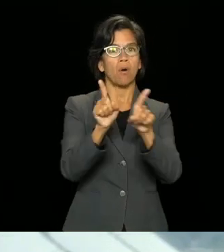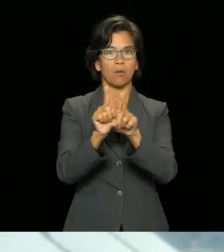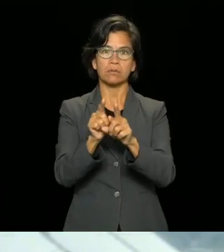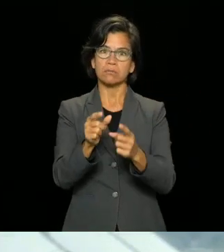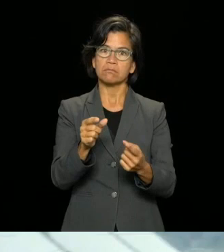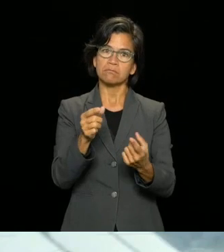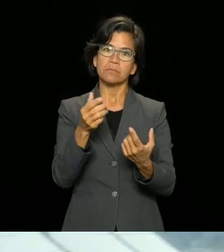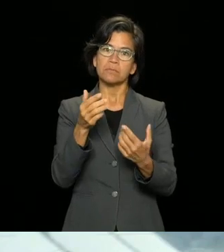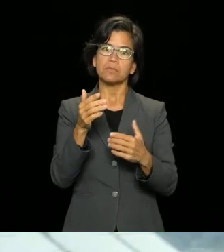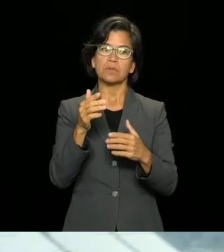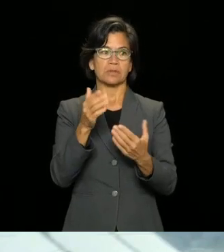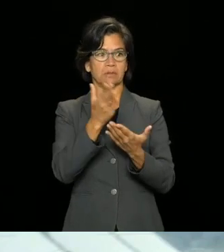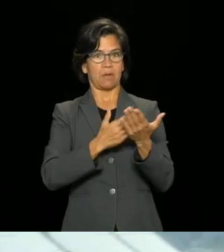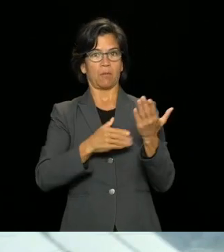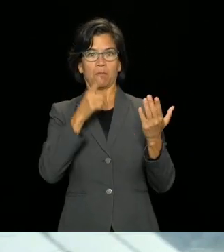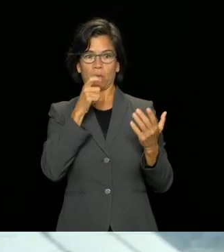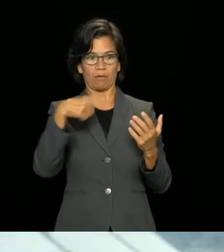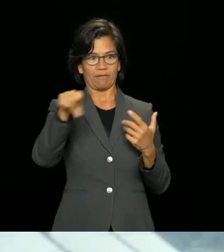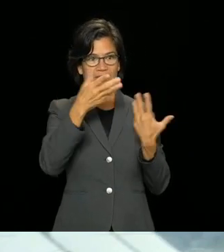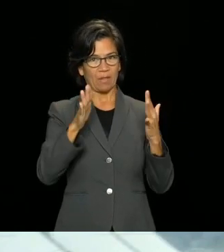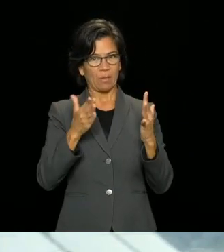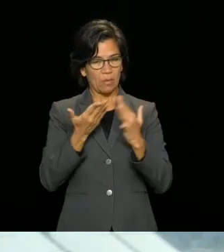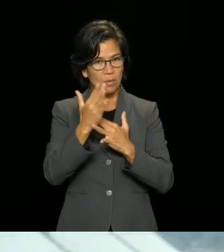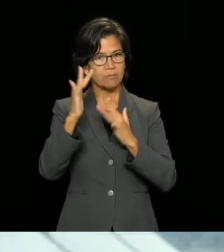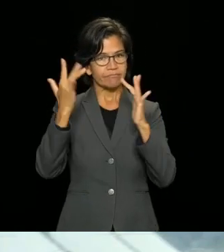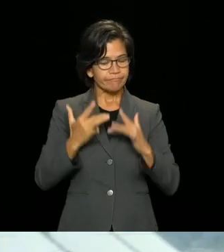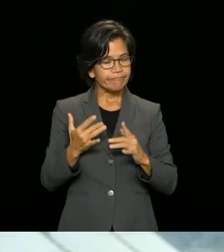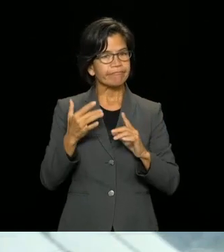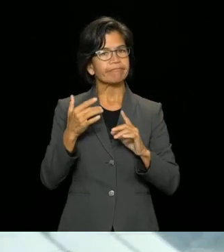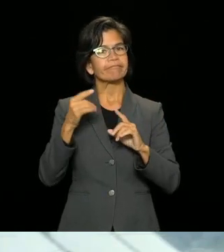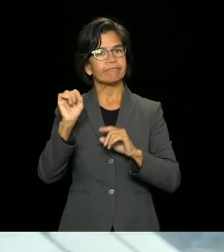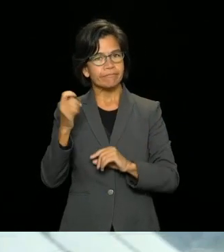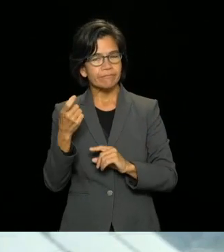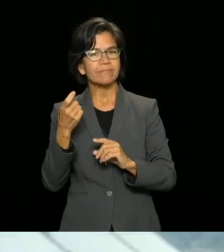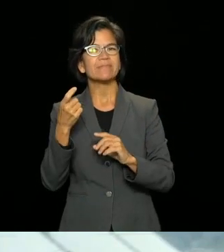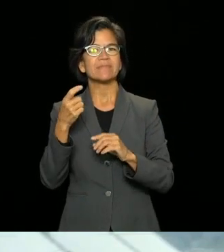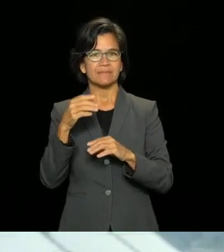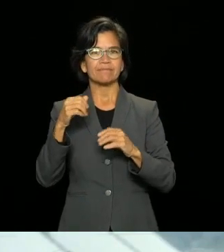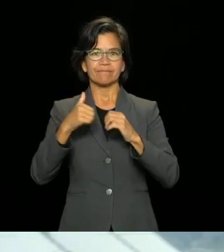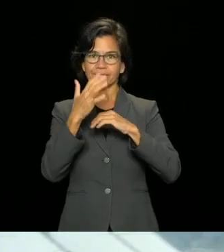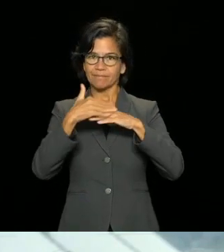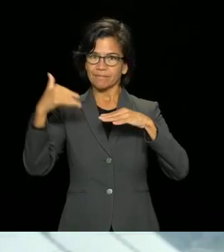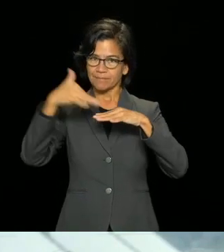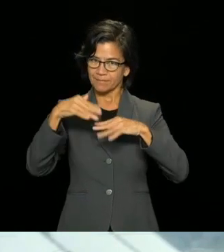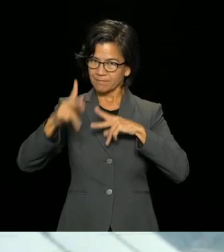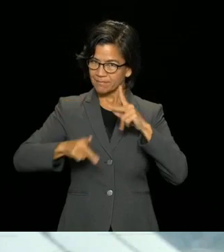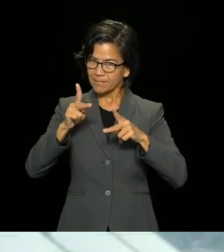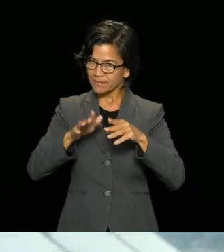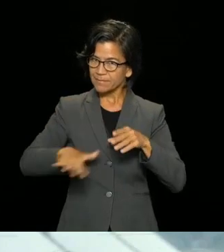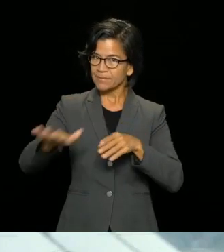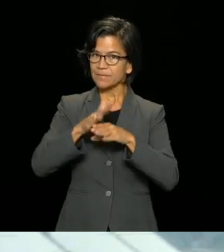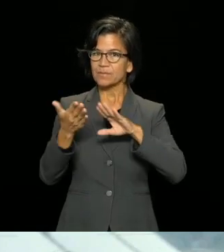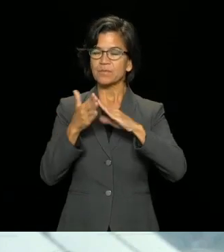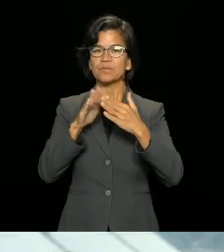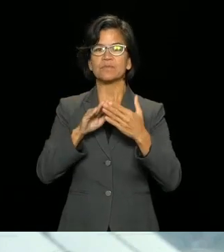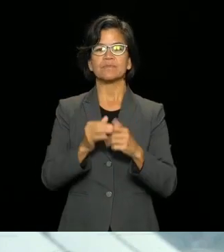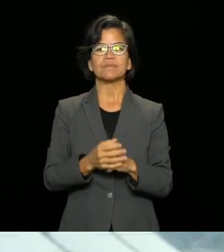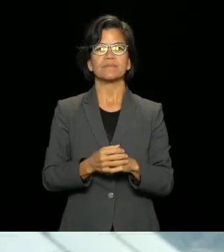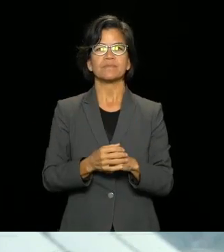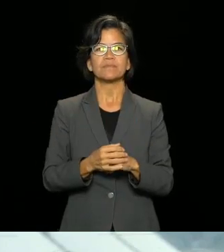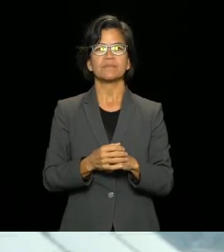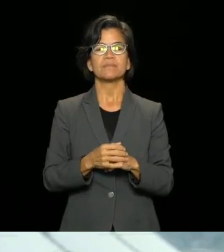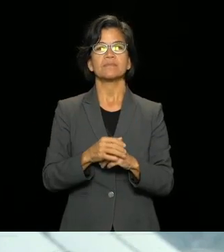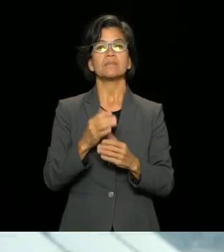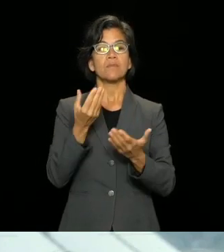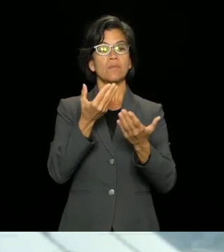BC. The grant program will benefit immediately from EVA BC's leadership. This